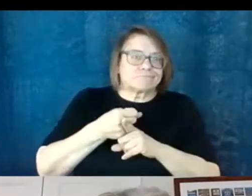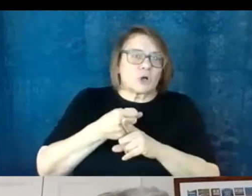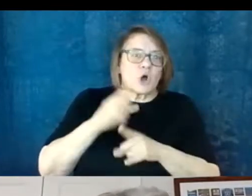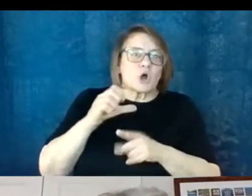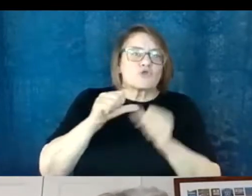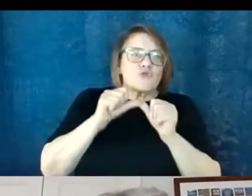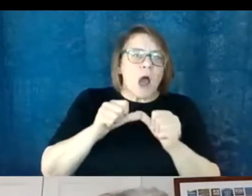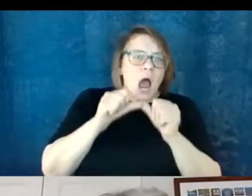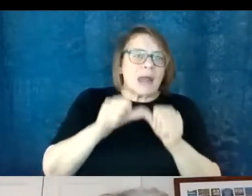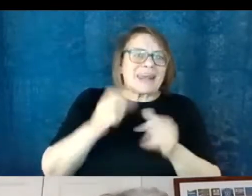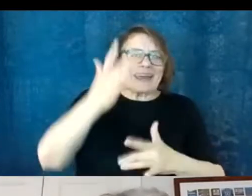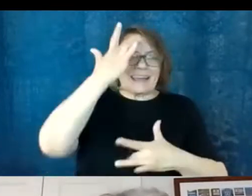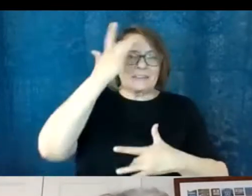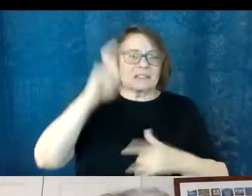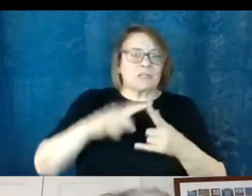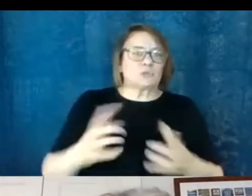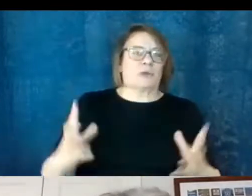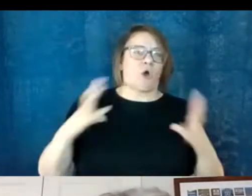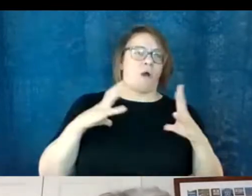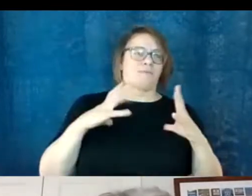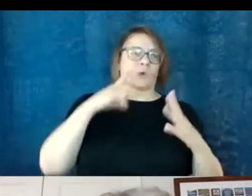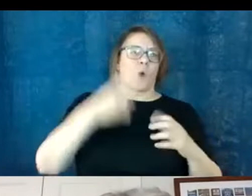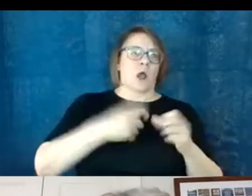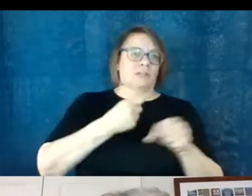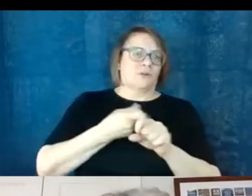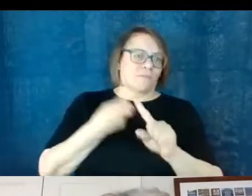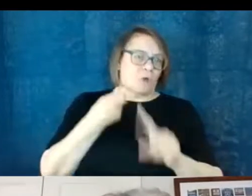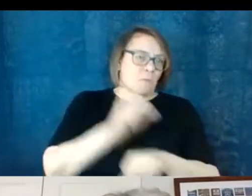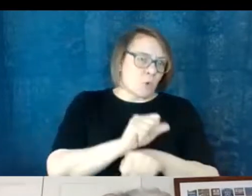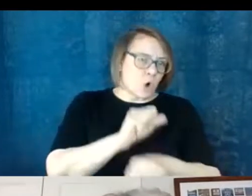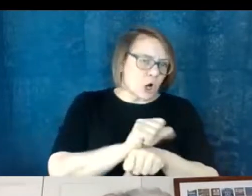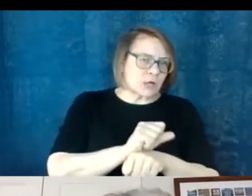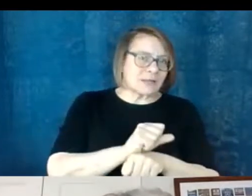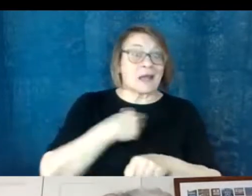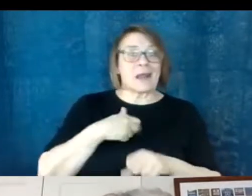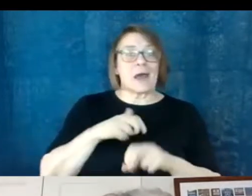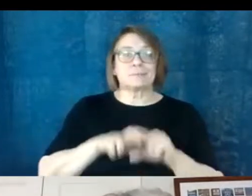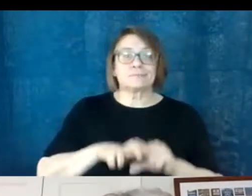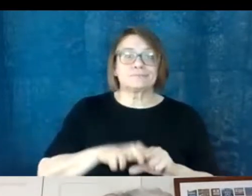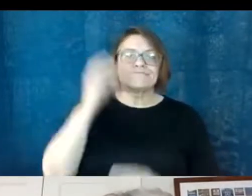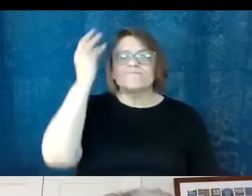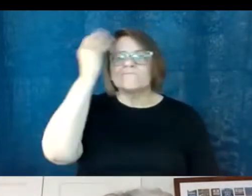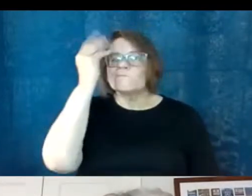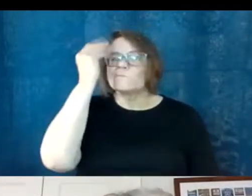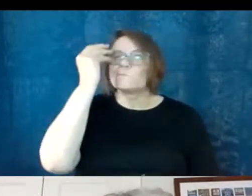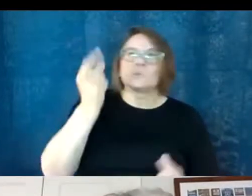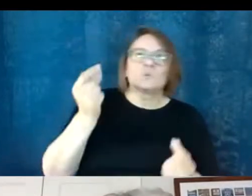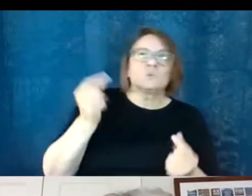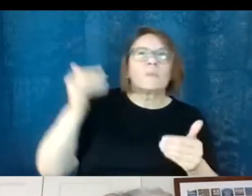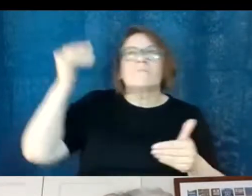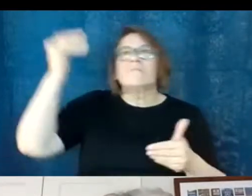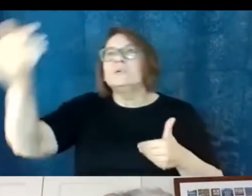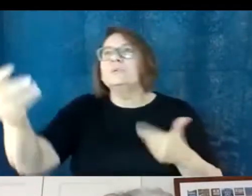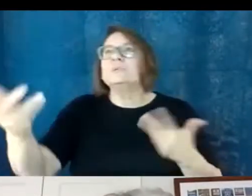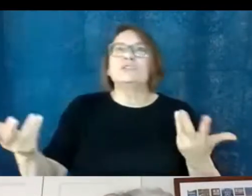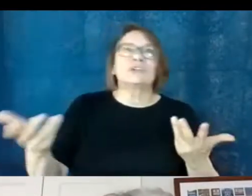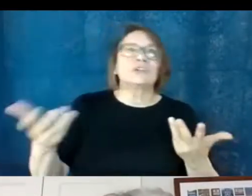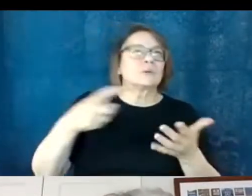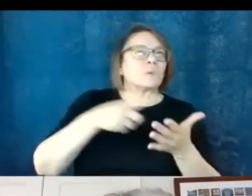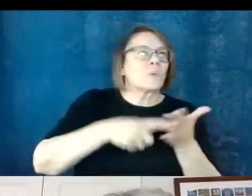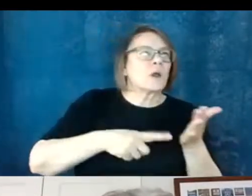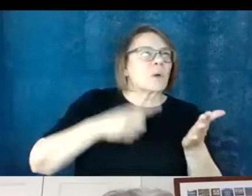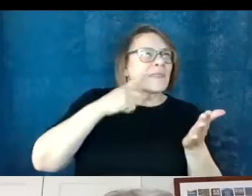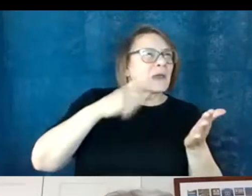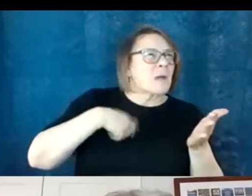take off work for a year. And I spent the time just really thinking about, what do I want to do with my life? What do I think I'm meant